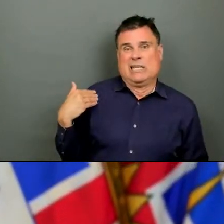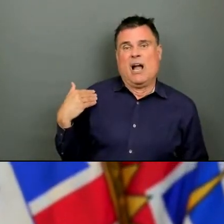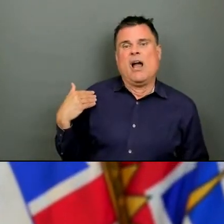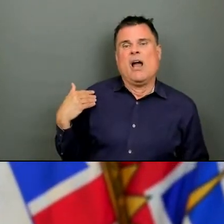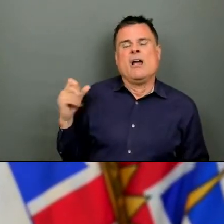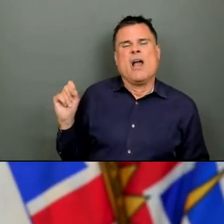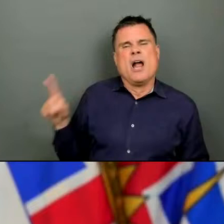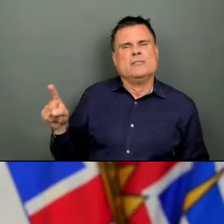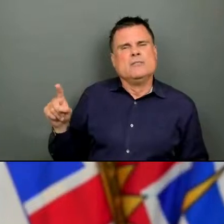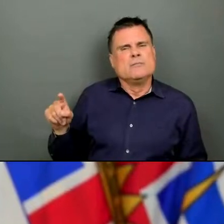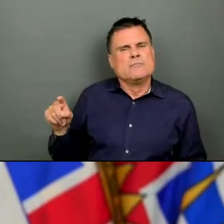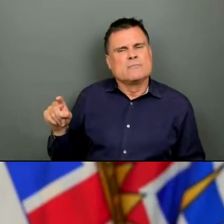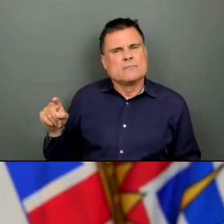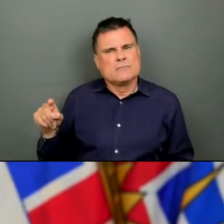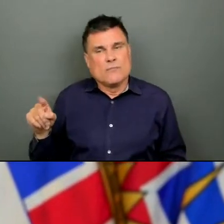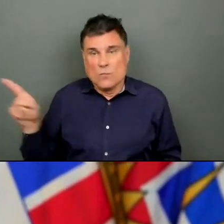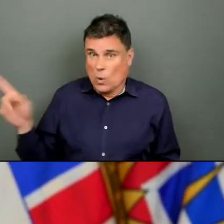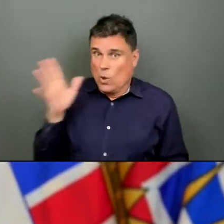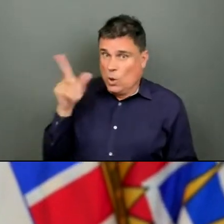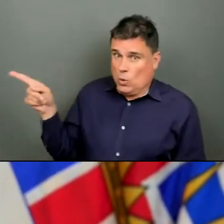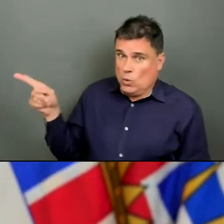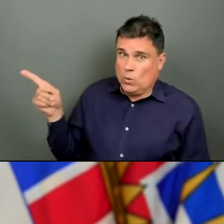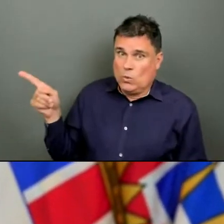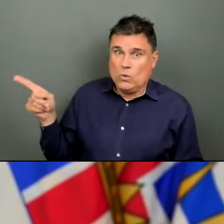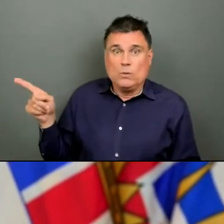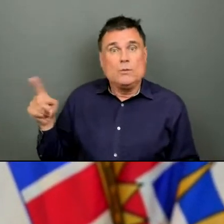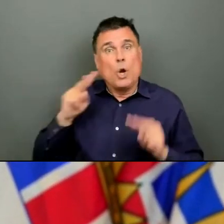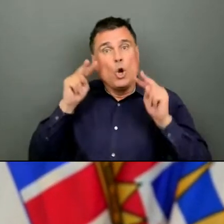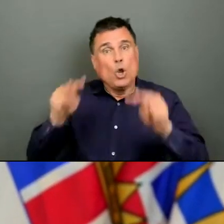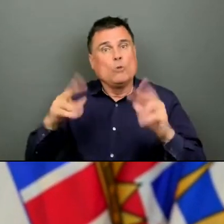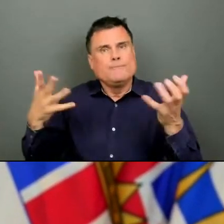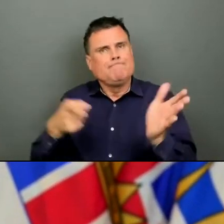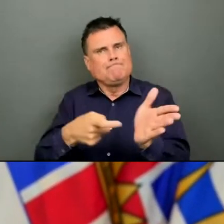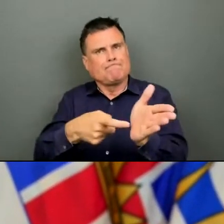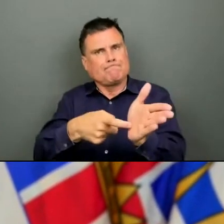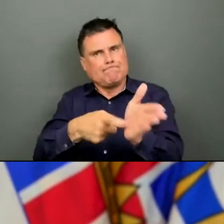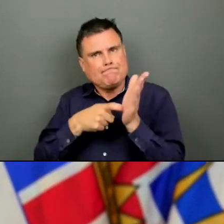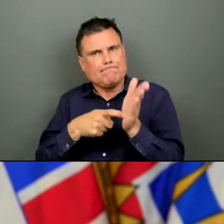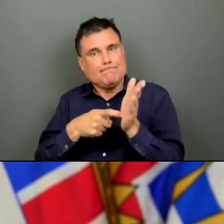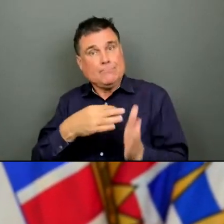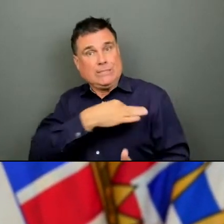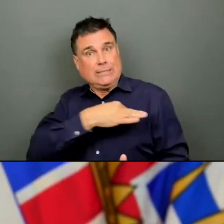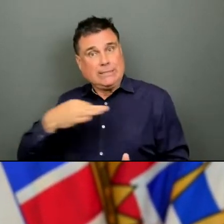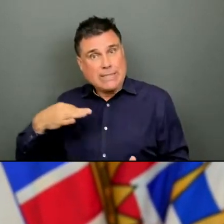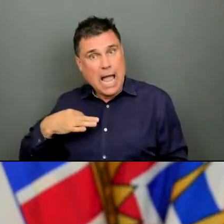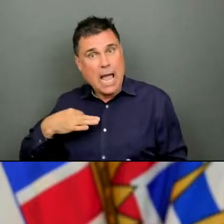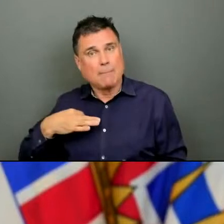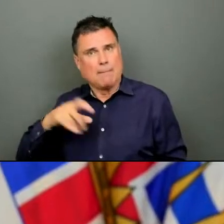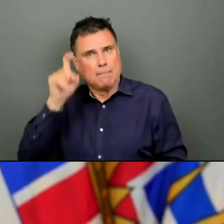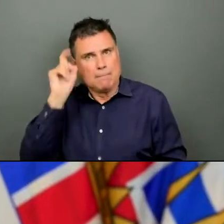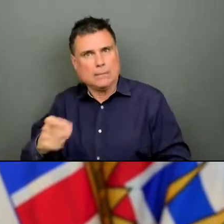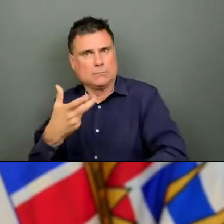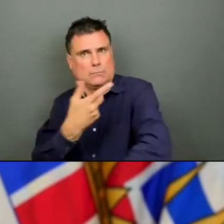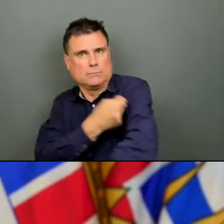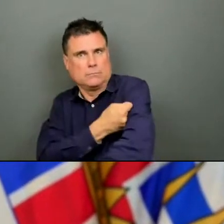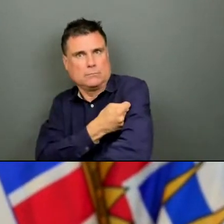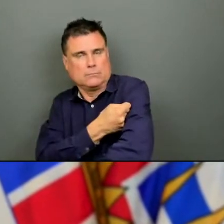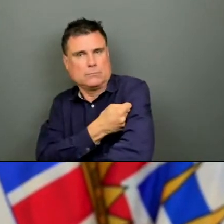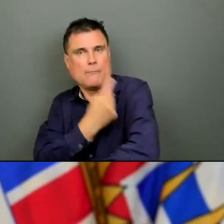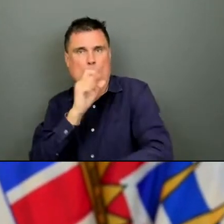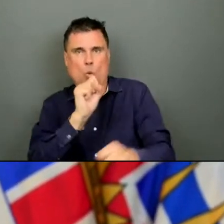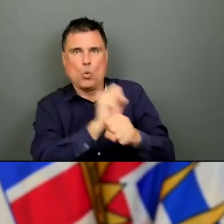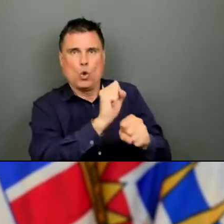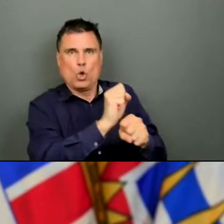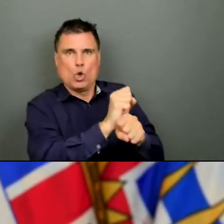is there a chance that you will look at mandatory vaccination for care home workers